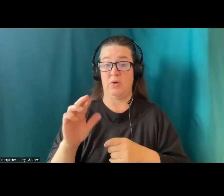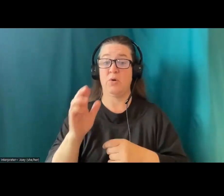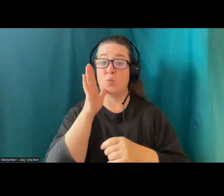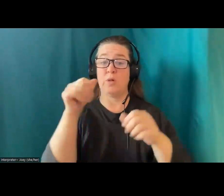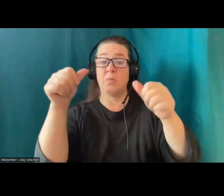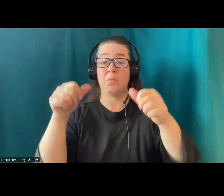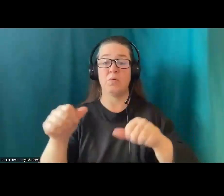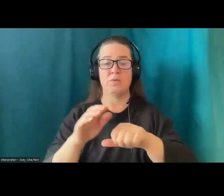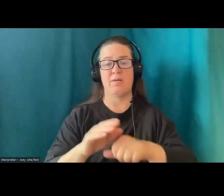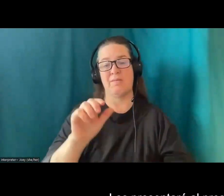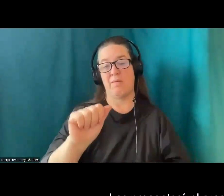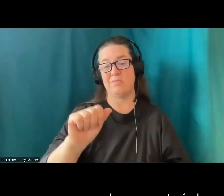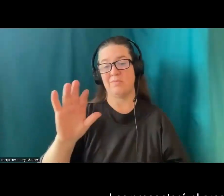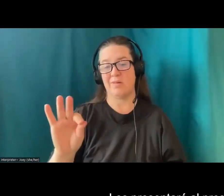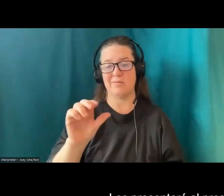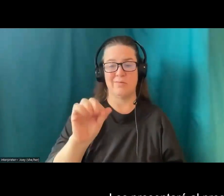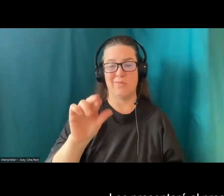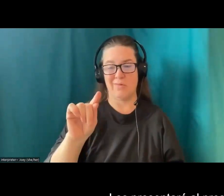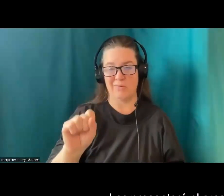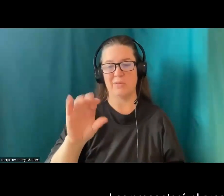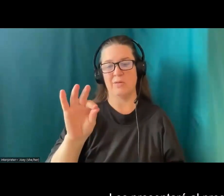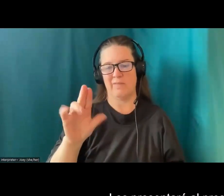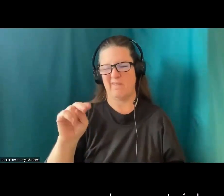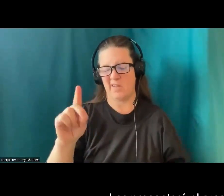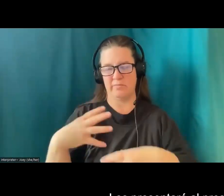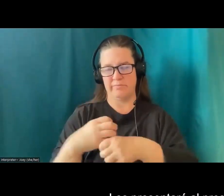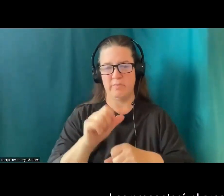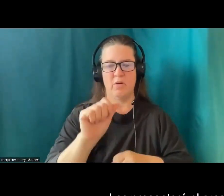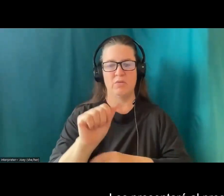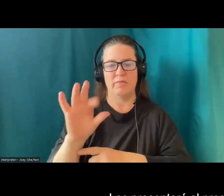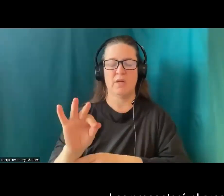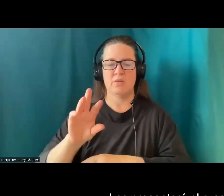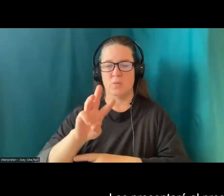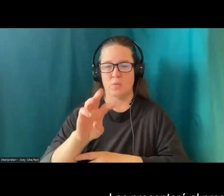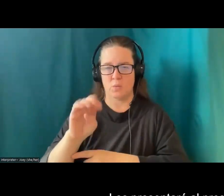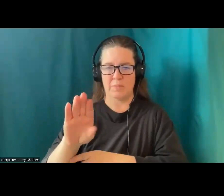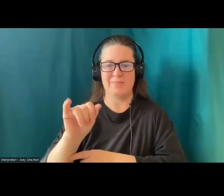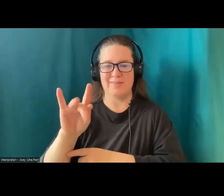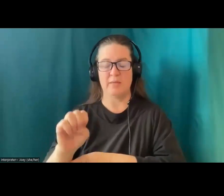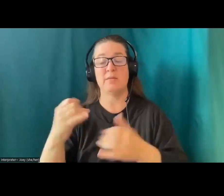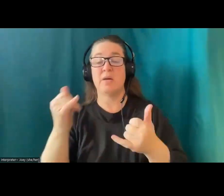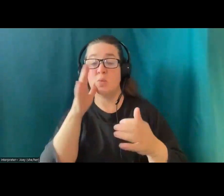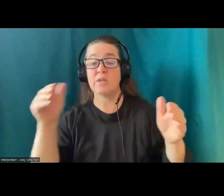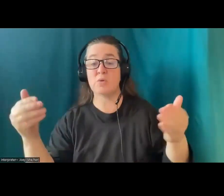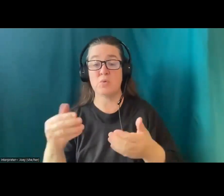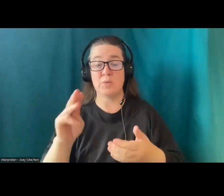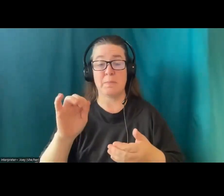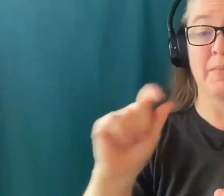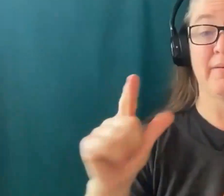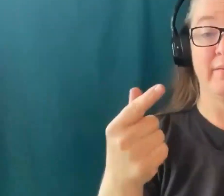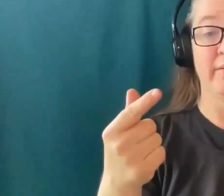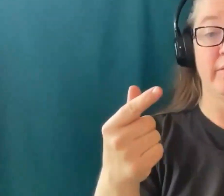to use it as a resource. And now I'm going to introduce the CEO and President of Arts Fund, Michael Greer. Michael.